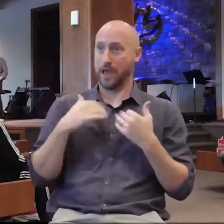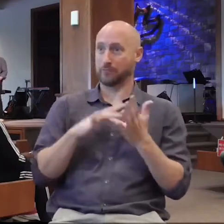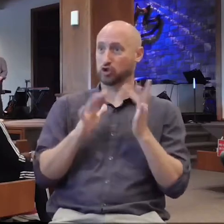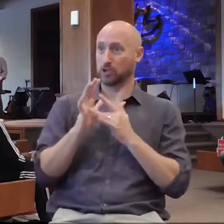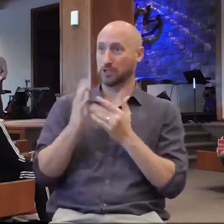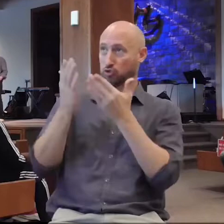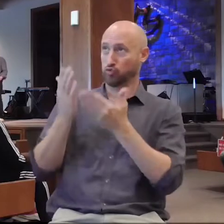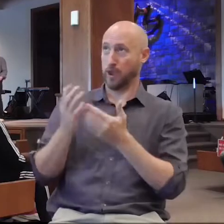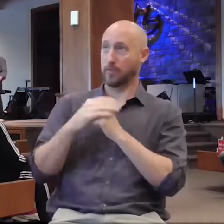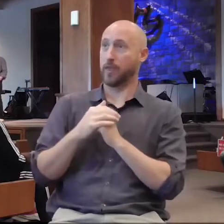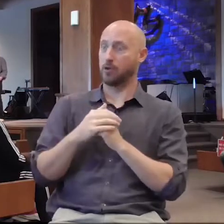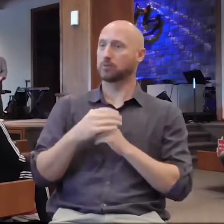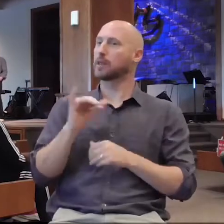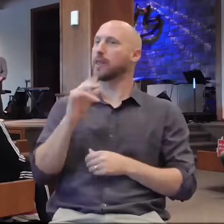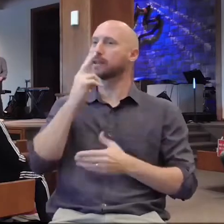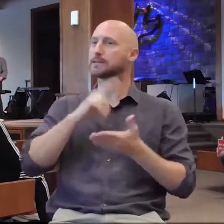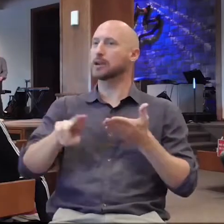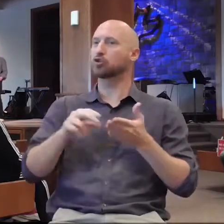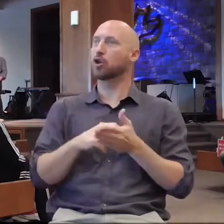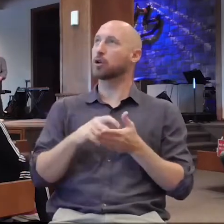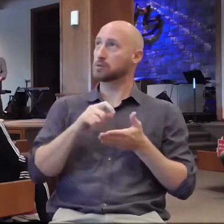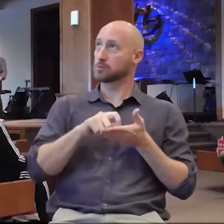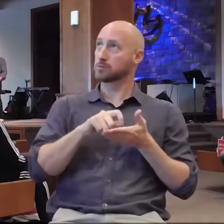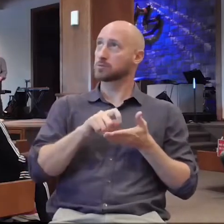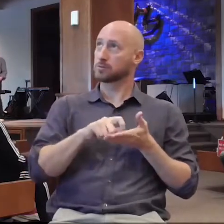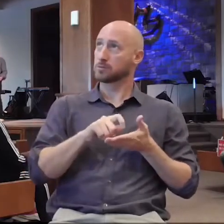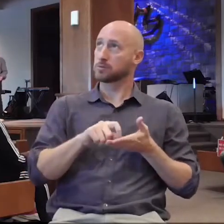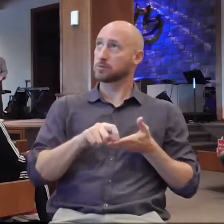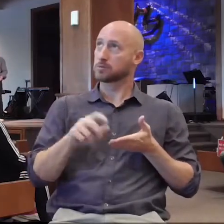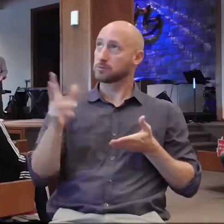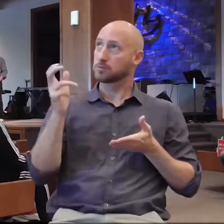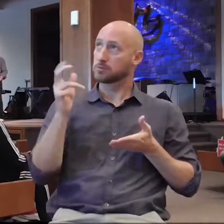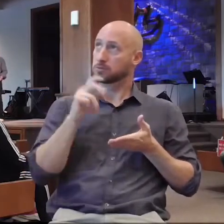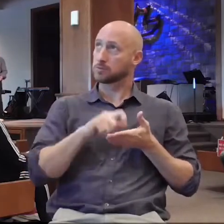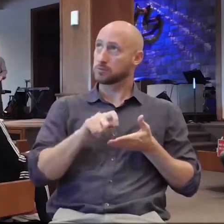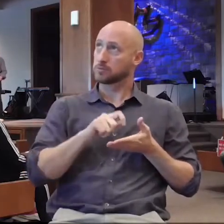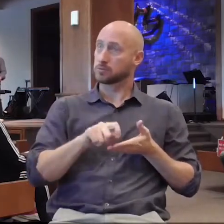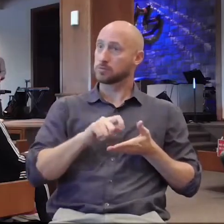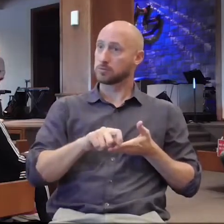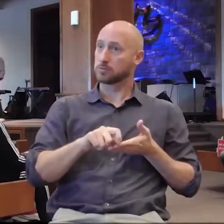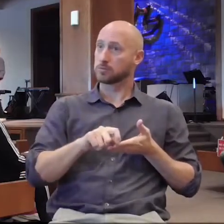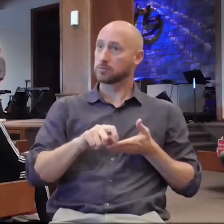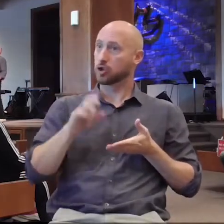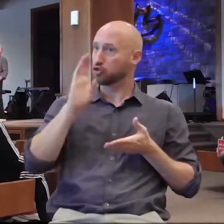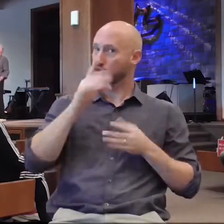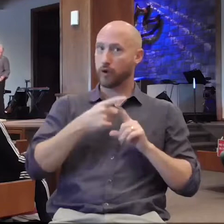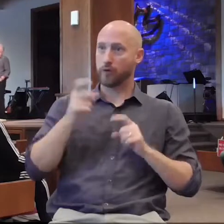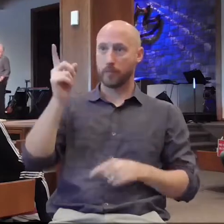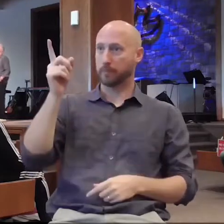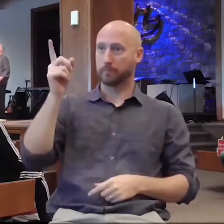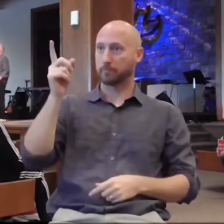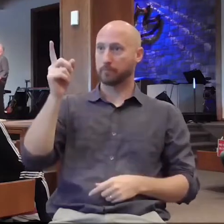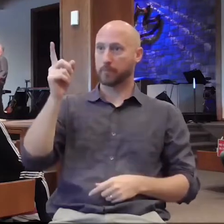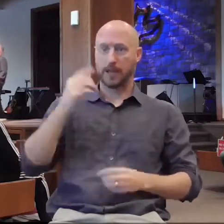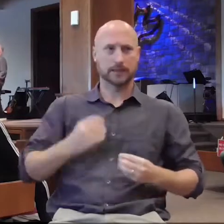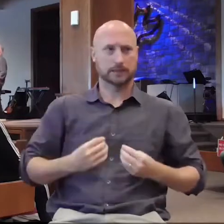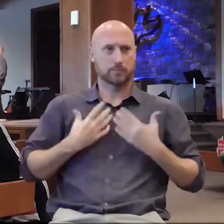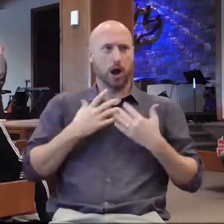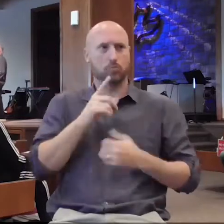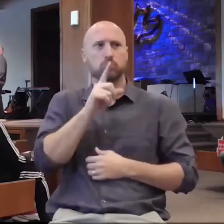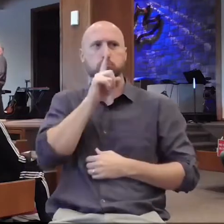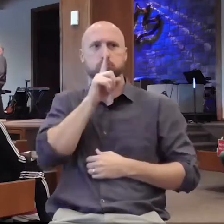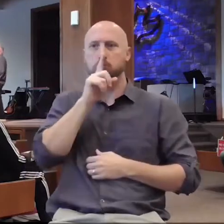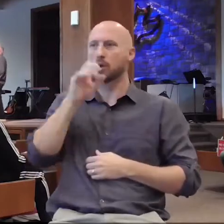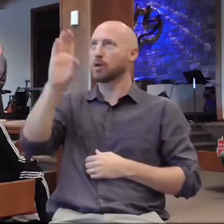and he's the secretary, and he's writing down the words right from Jesus Christ. As we move into